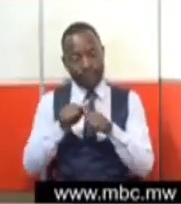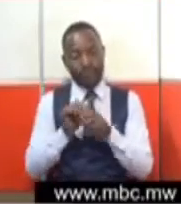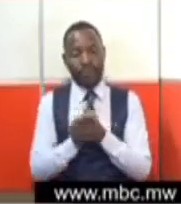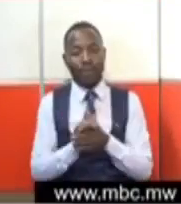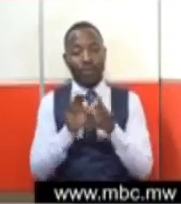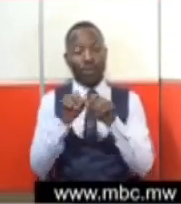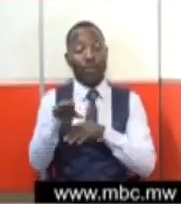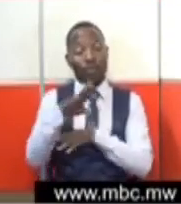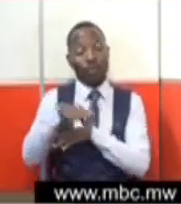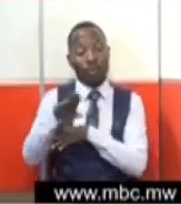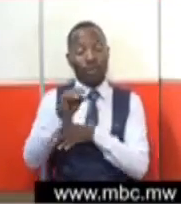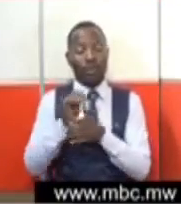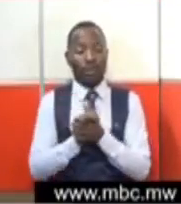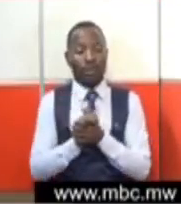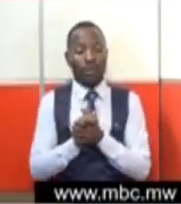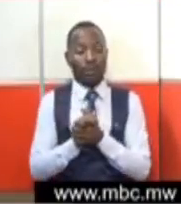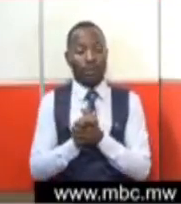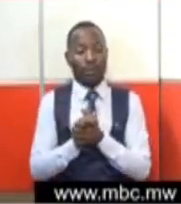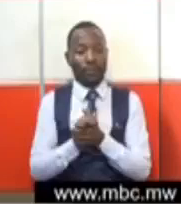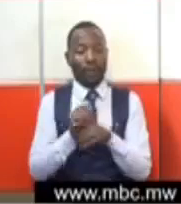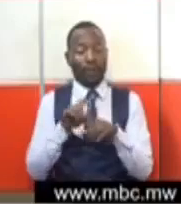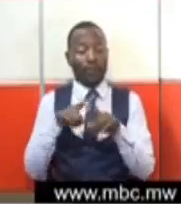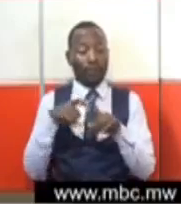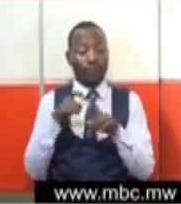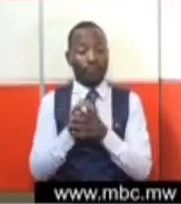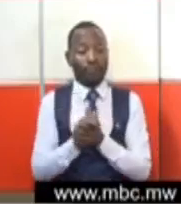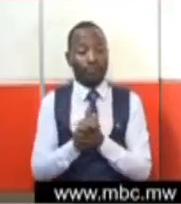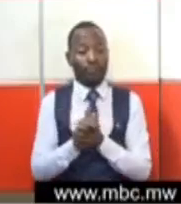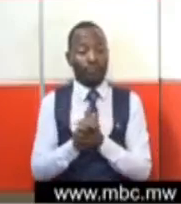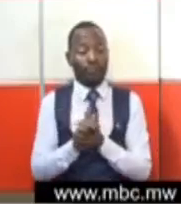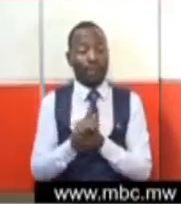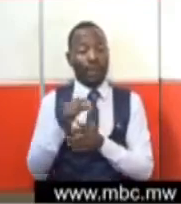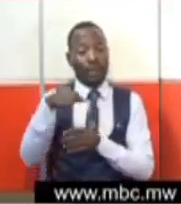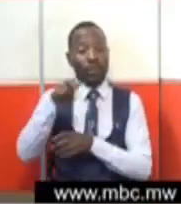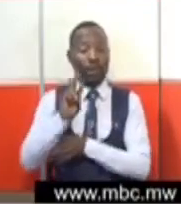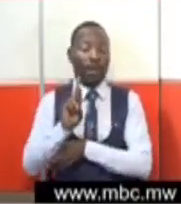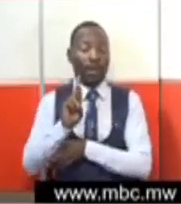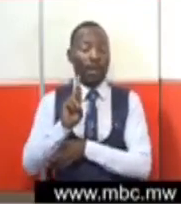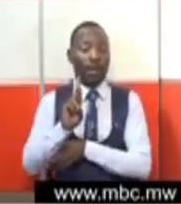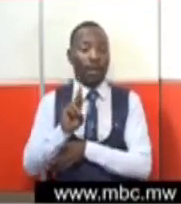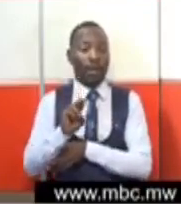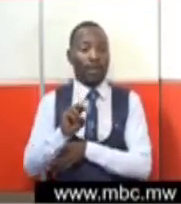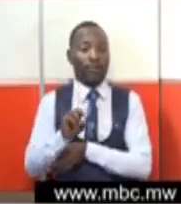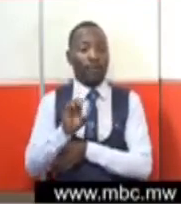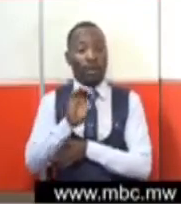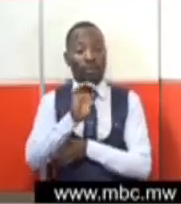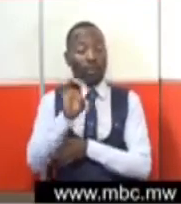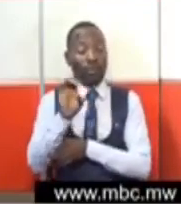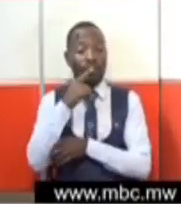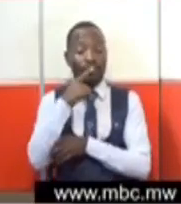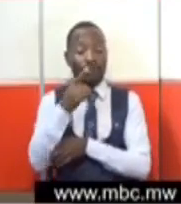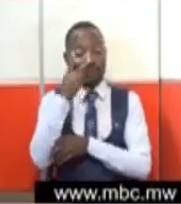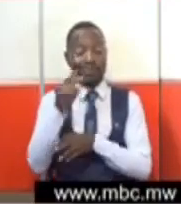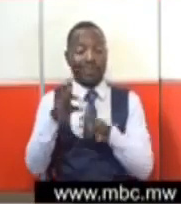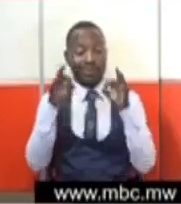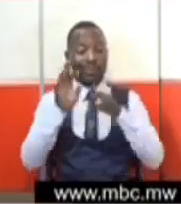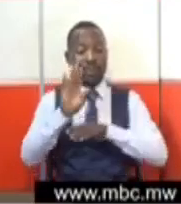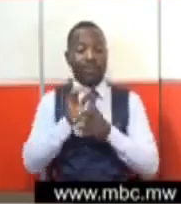can access all NBC digital platforms by scanning the QR code at the top left corner of your TV screen, the